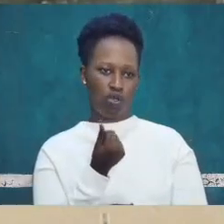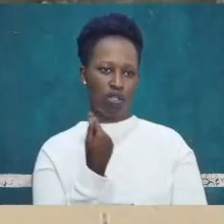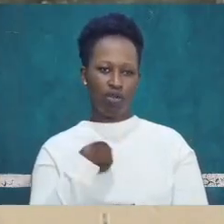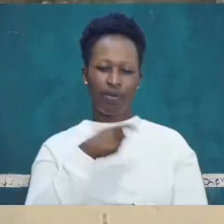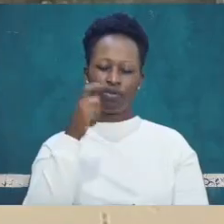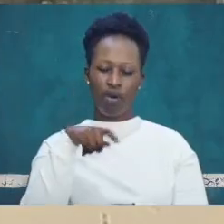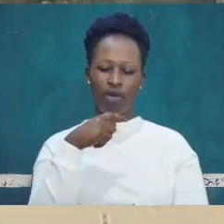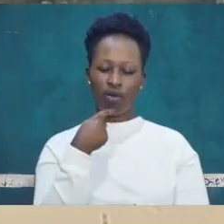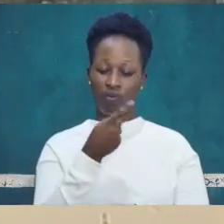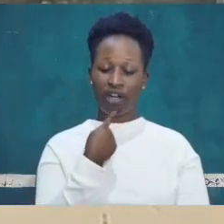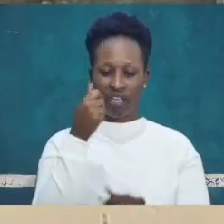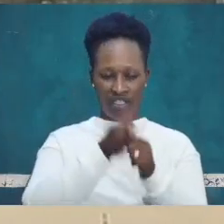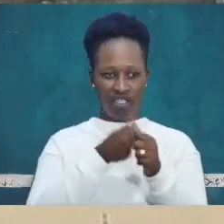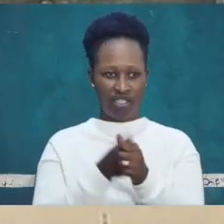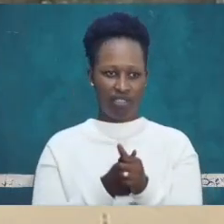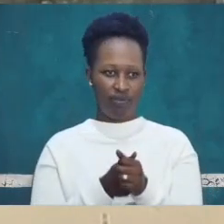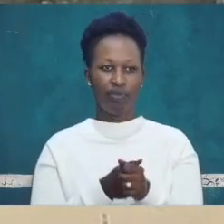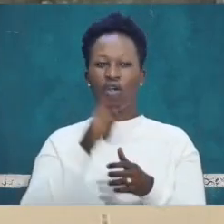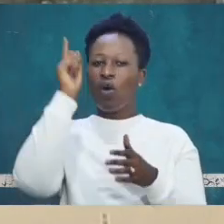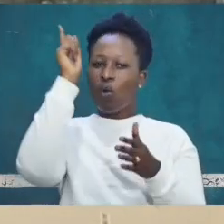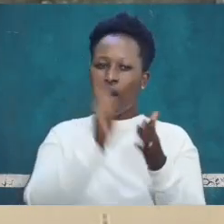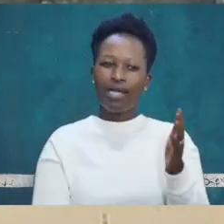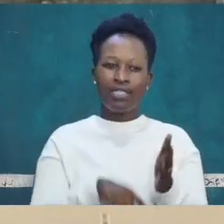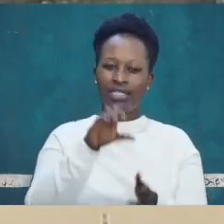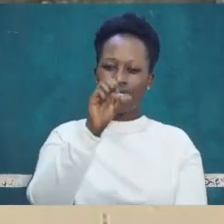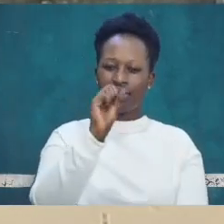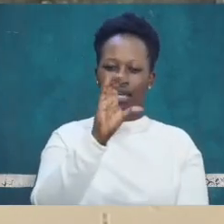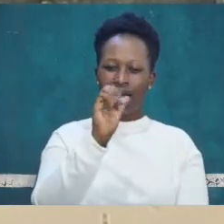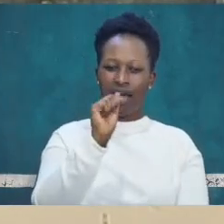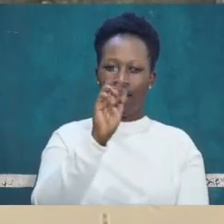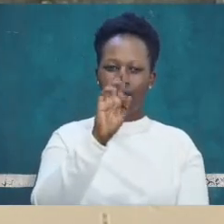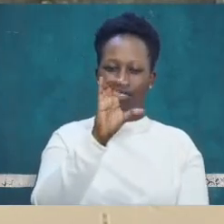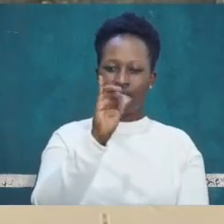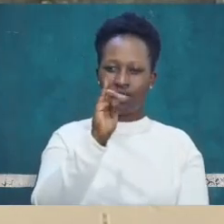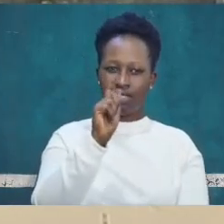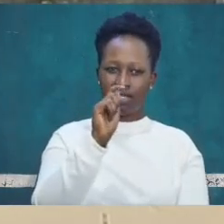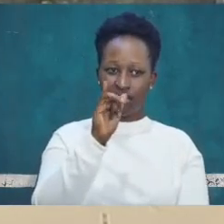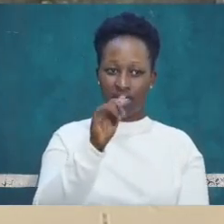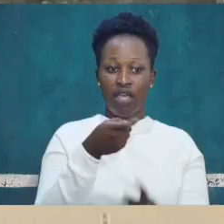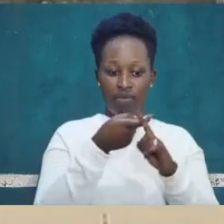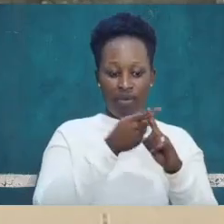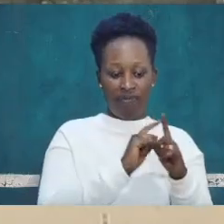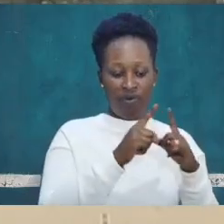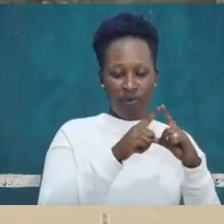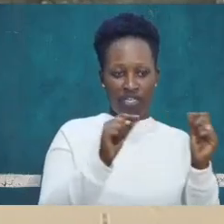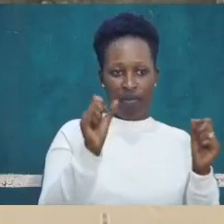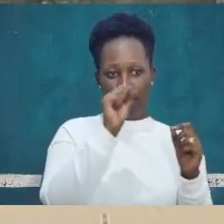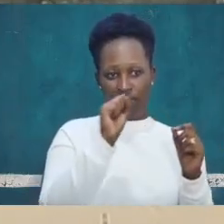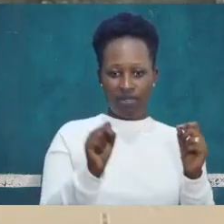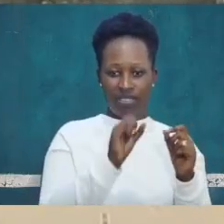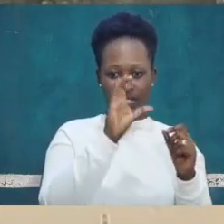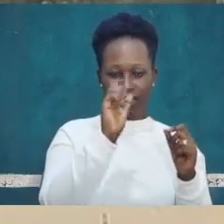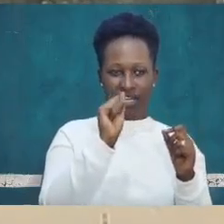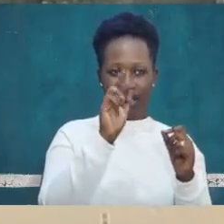time. So what is scarcity? It comes from the word scarce. The word scarcity comes